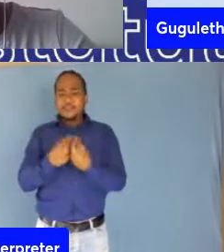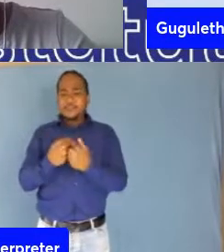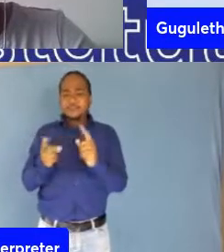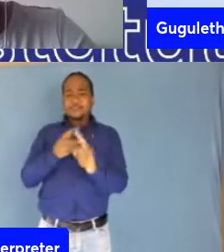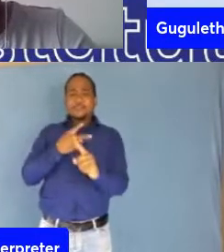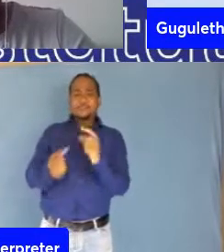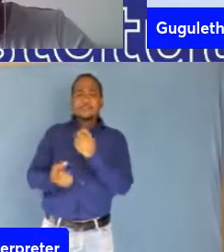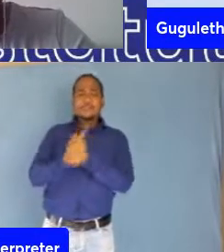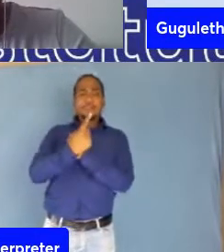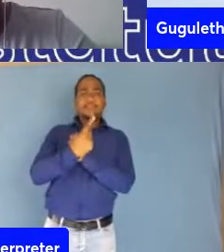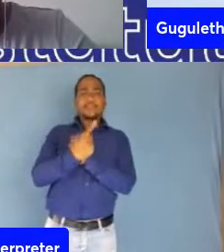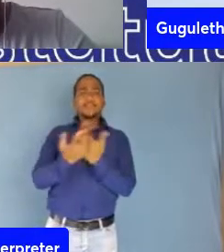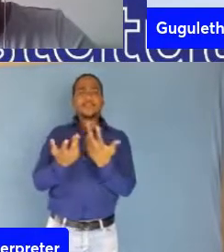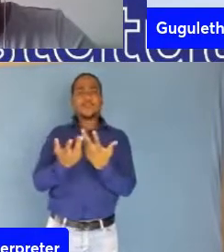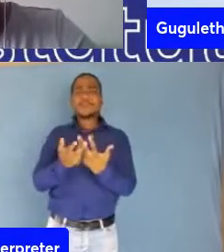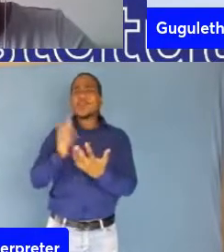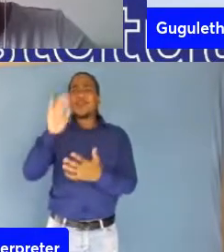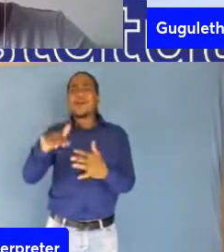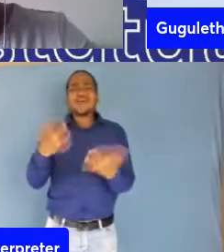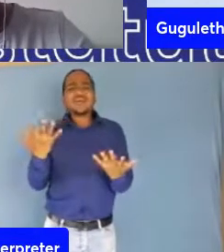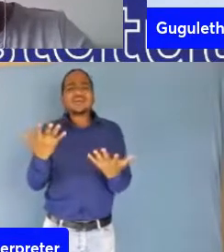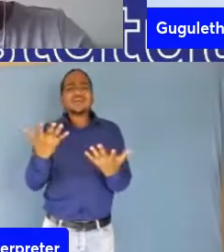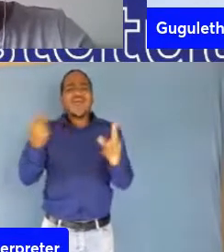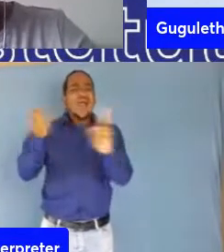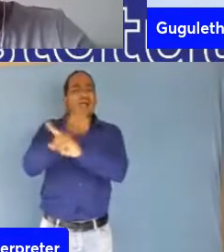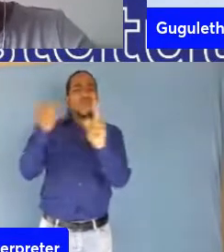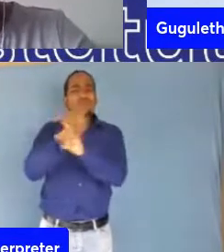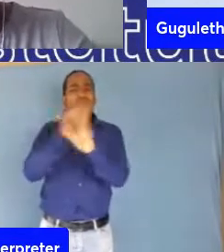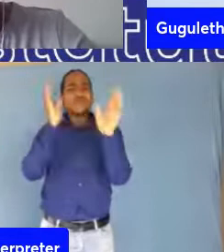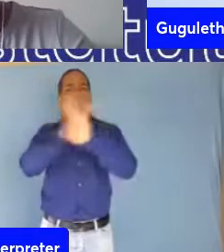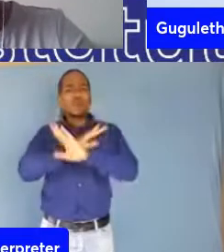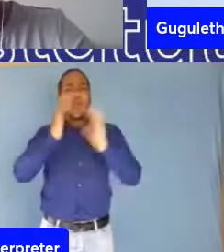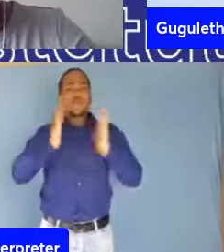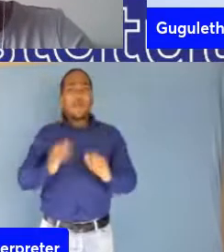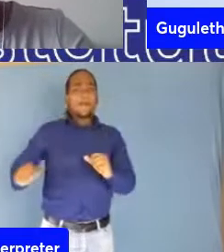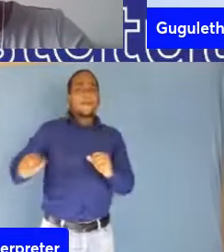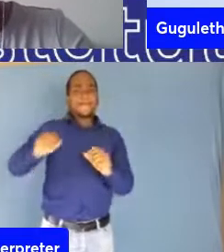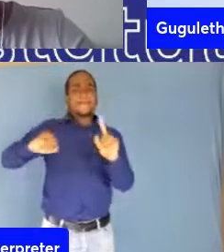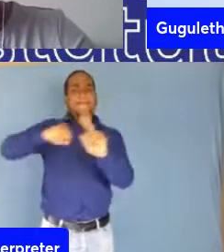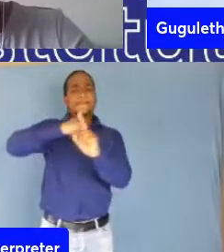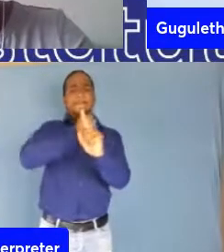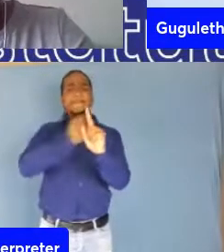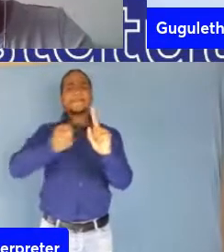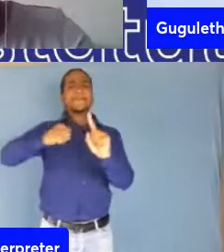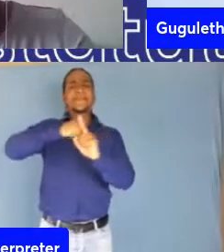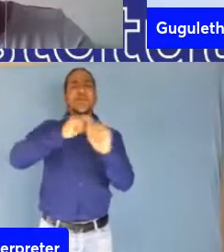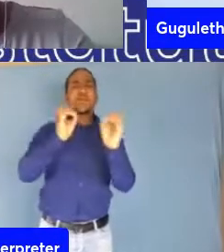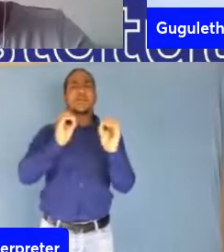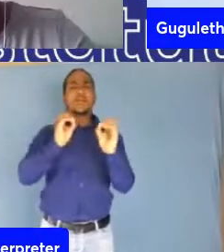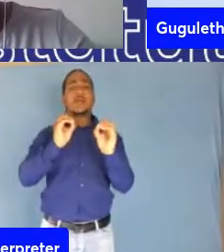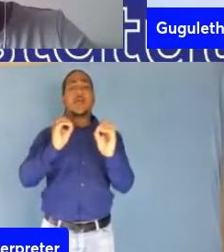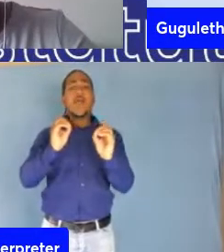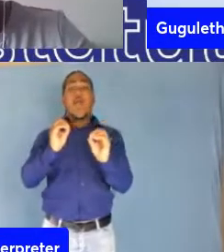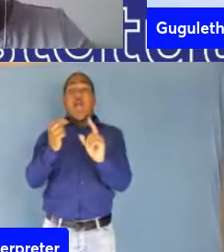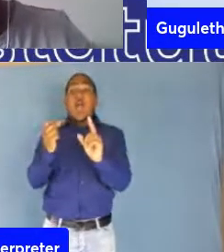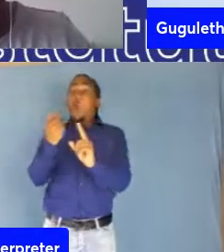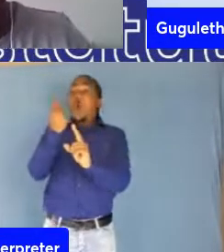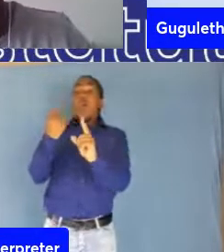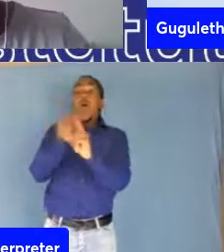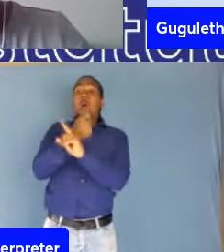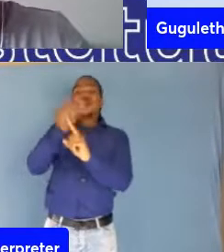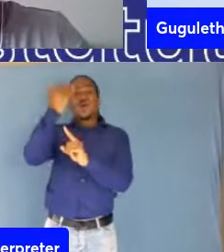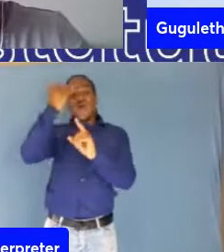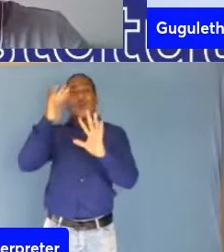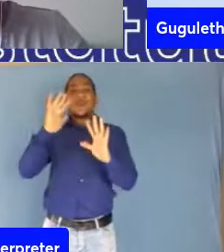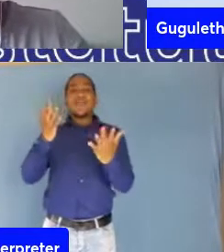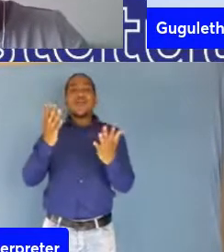like, "Patarakbet," because our elders only know that the only violence should be